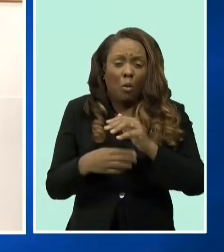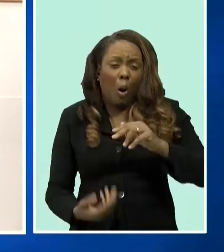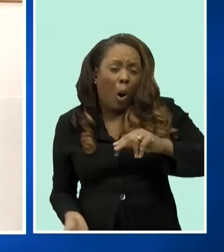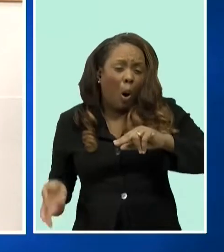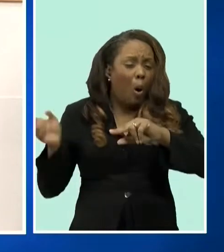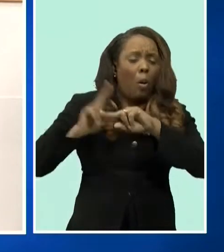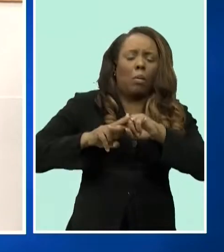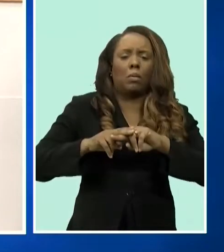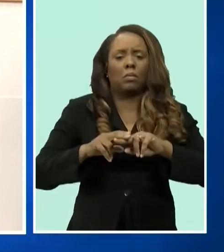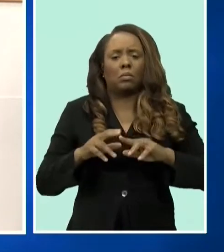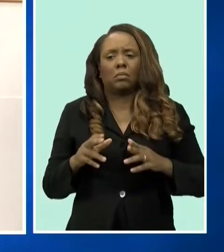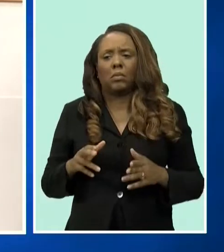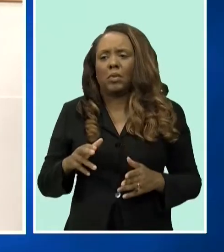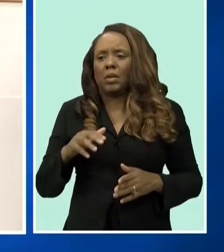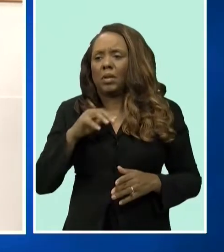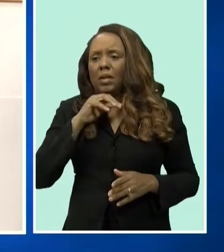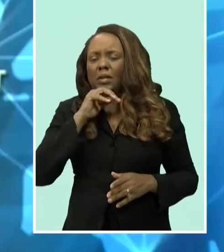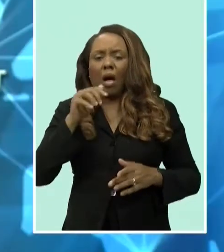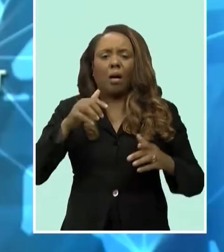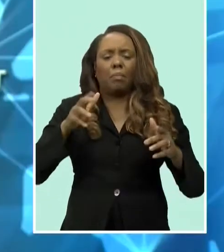not random shootings.